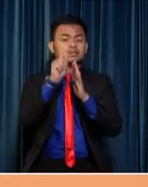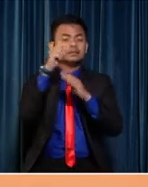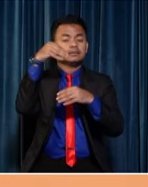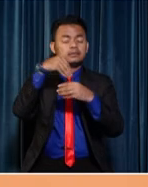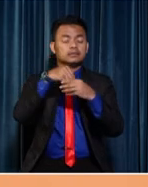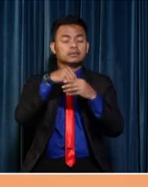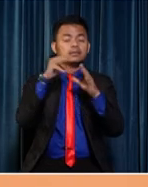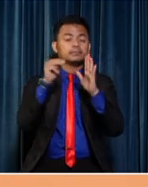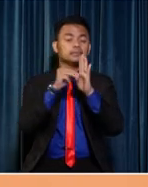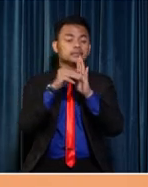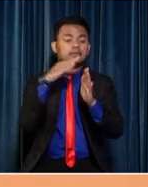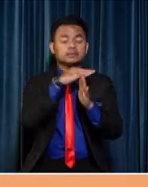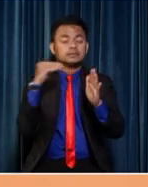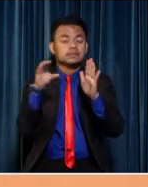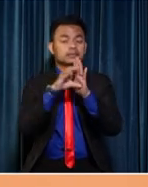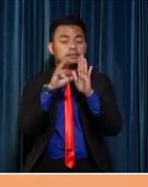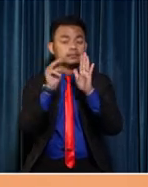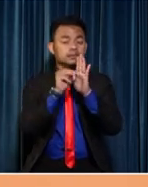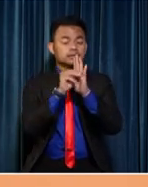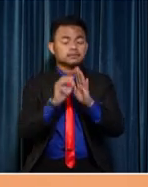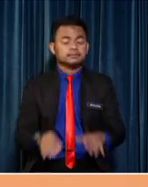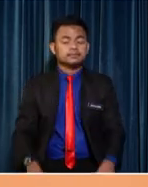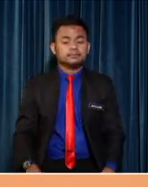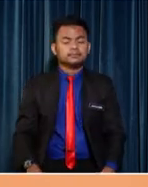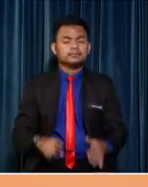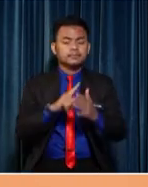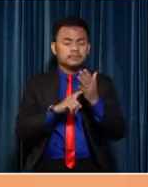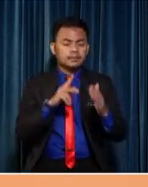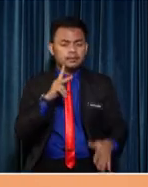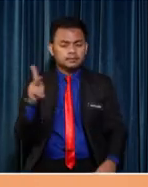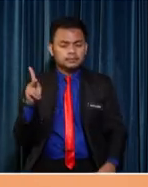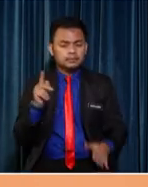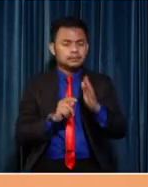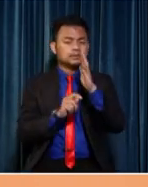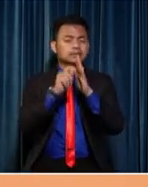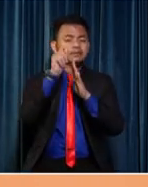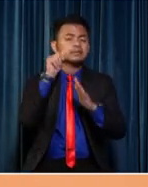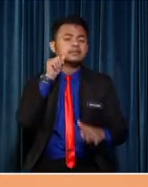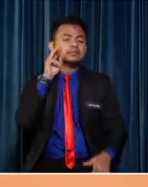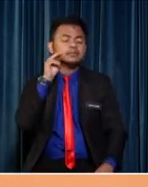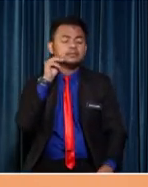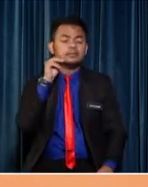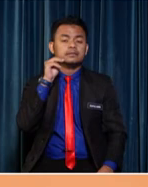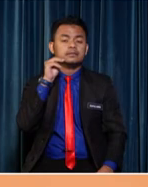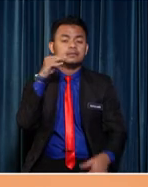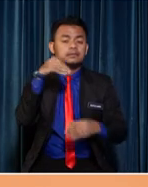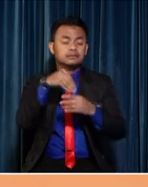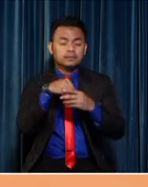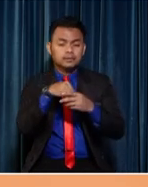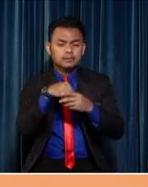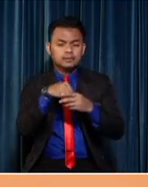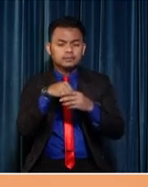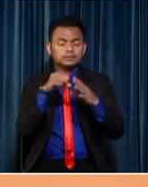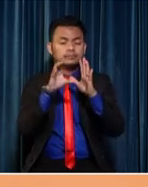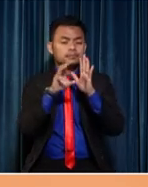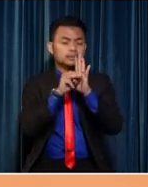and centimeter. What is Amira's height in meter and